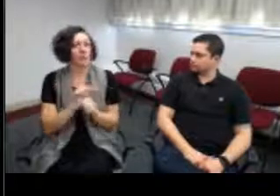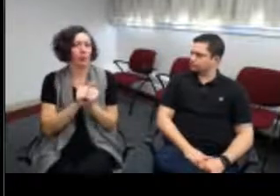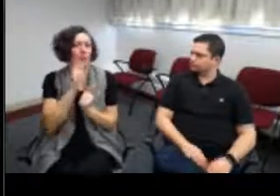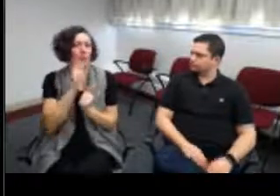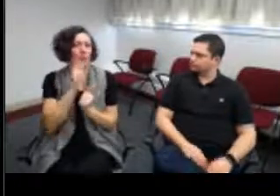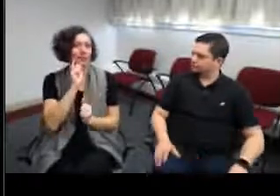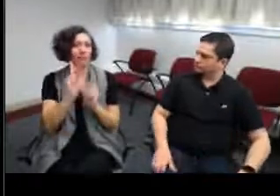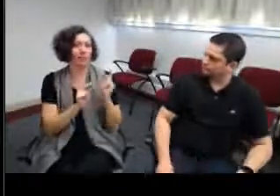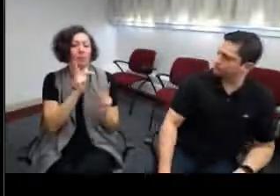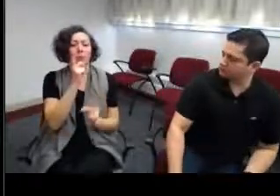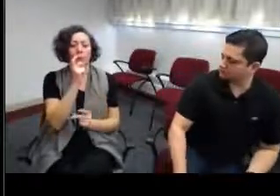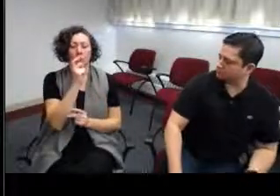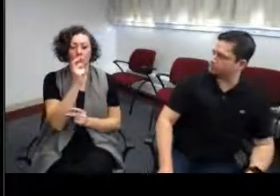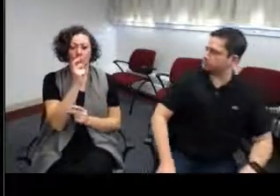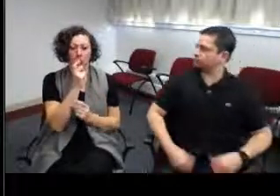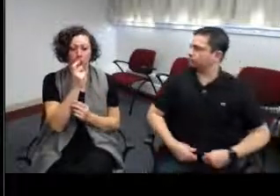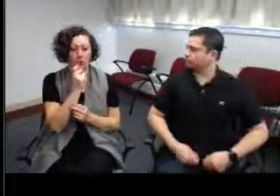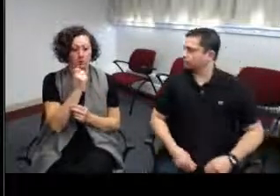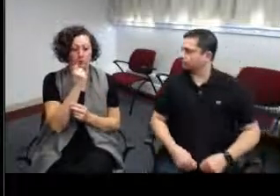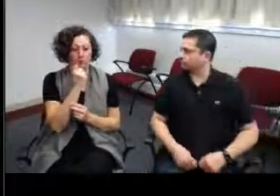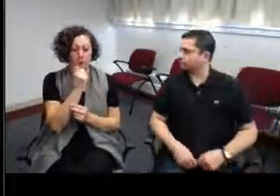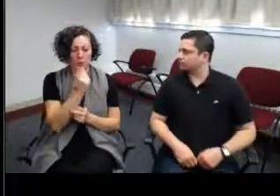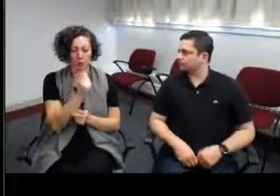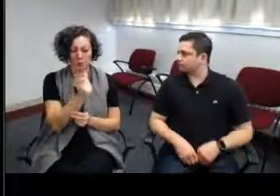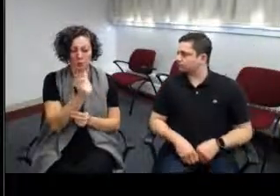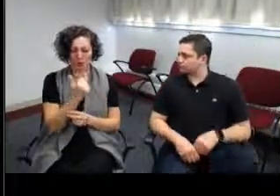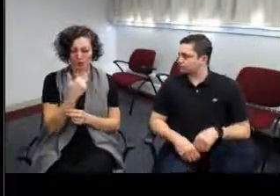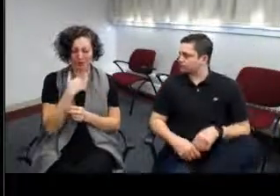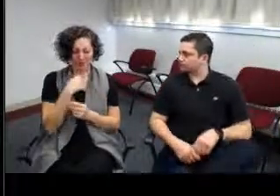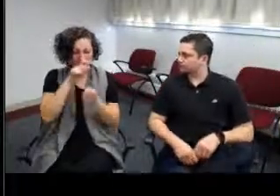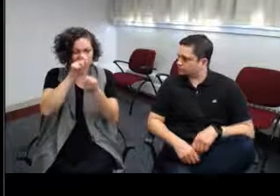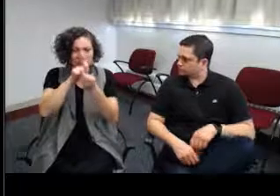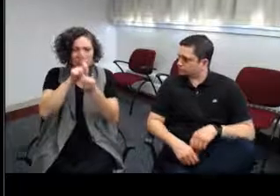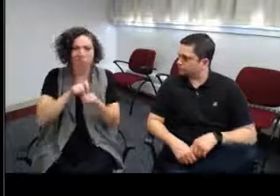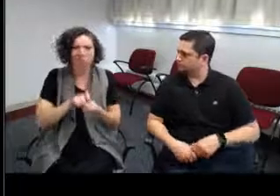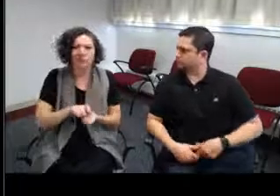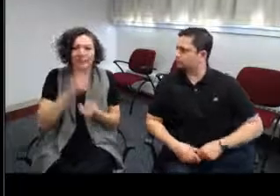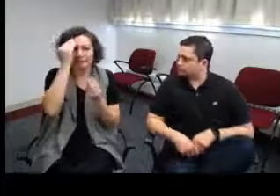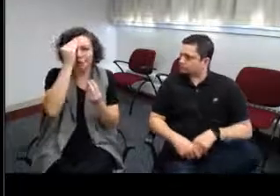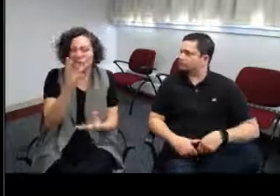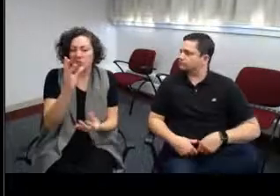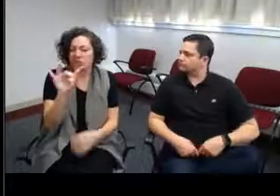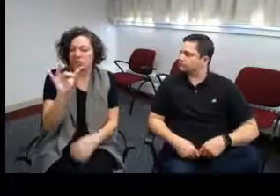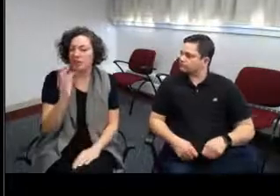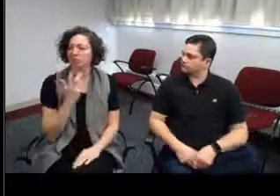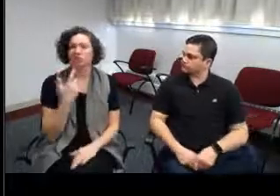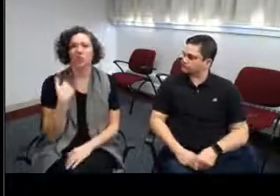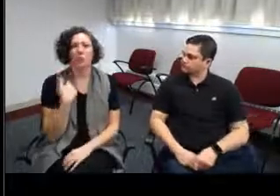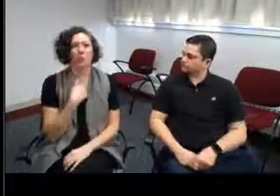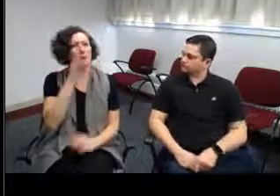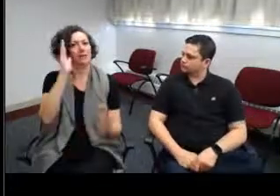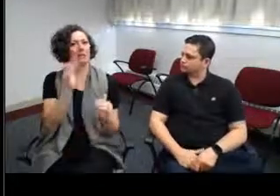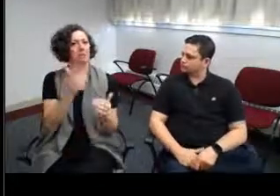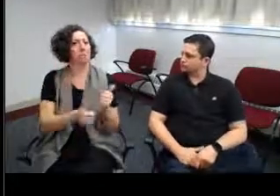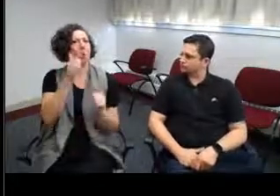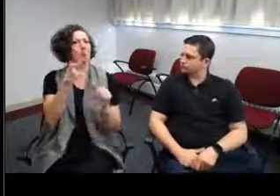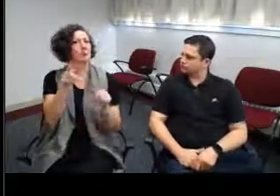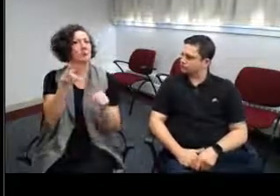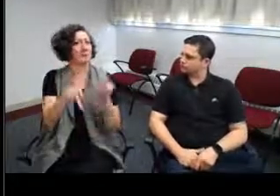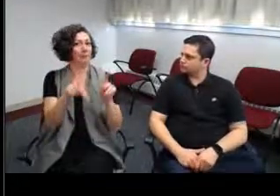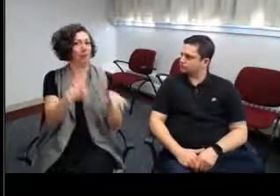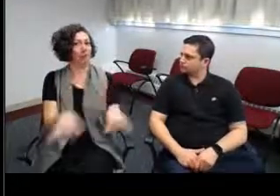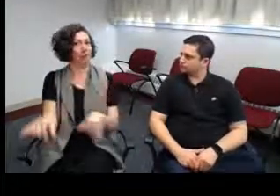knowledge. They're not picking up as much incidentally. So some specific